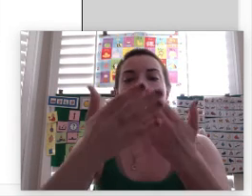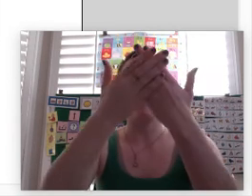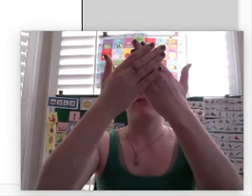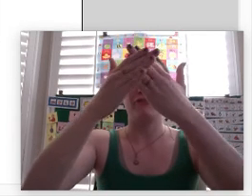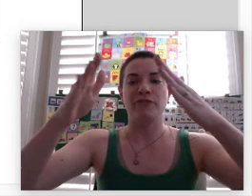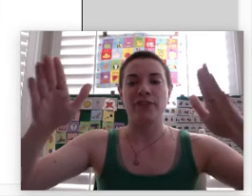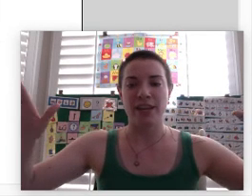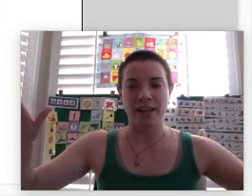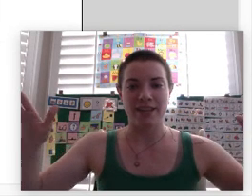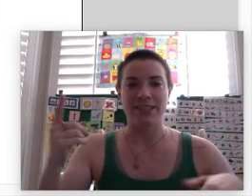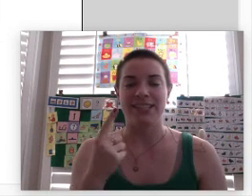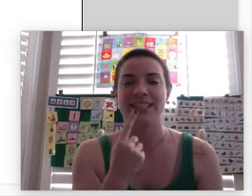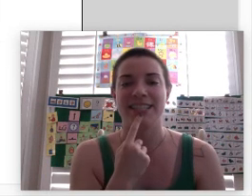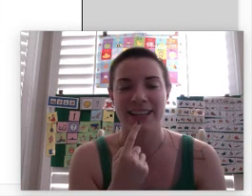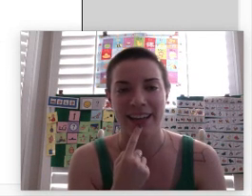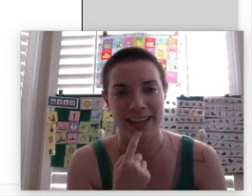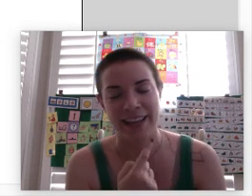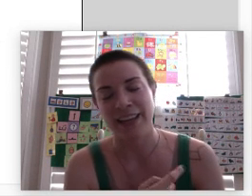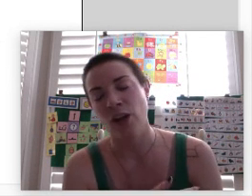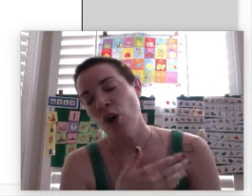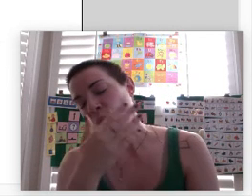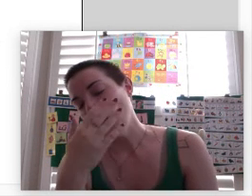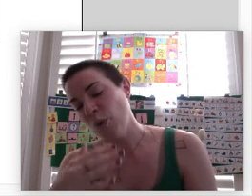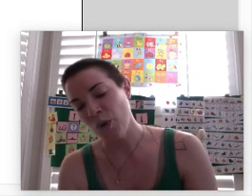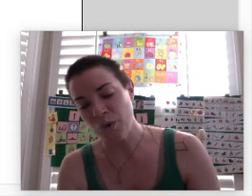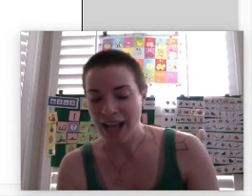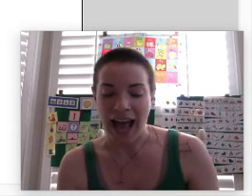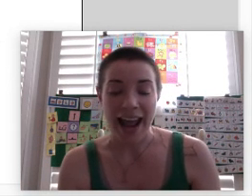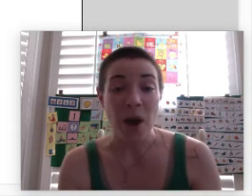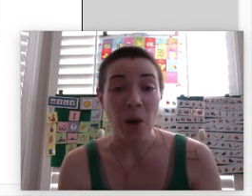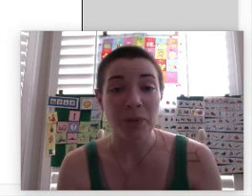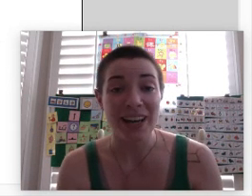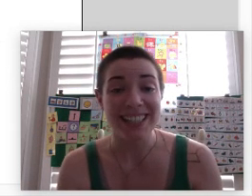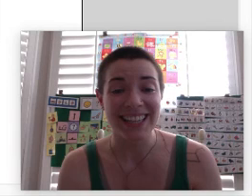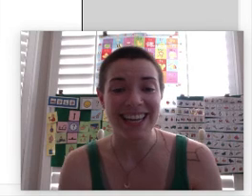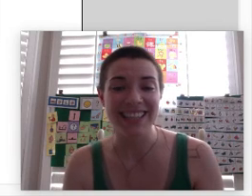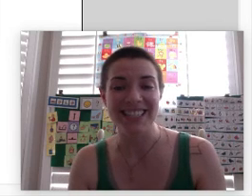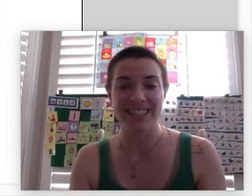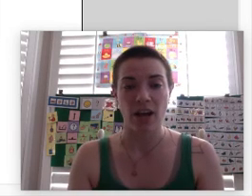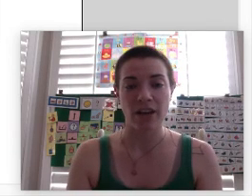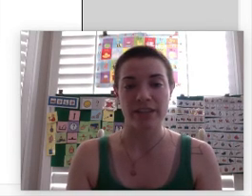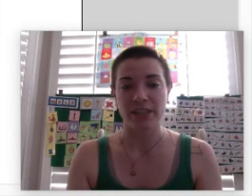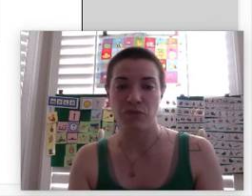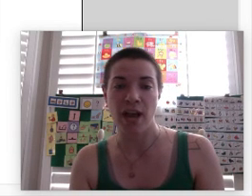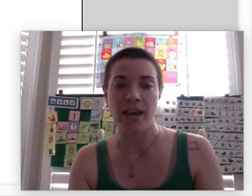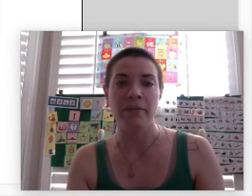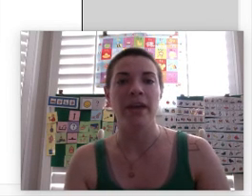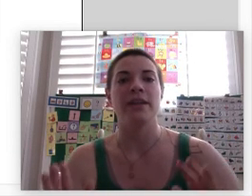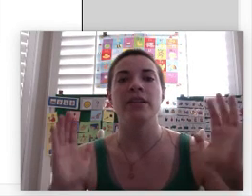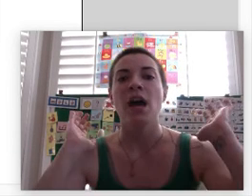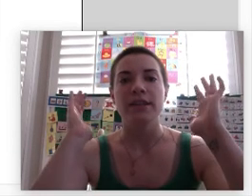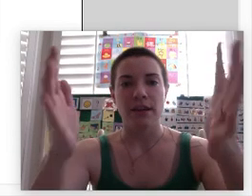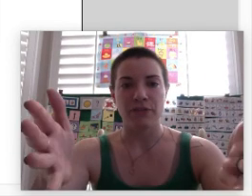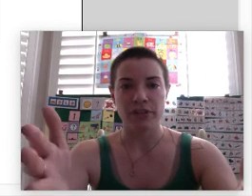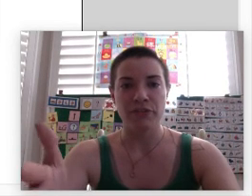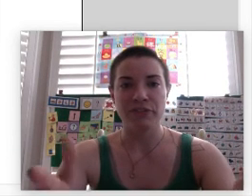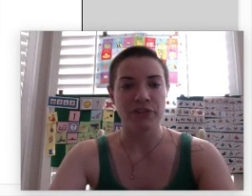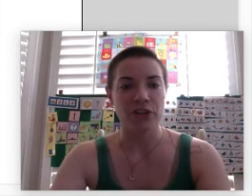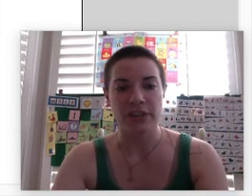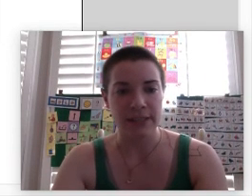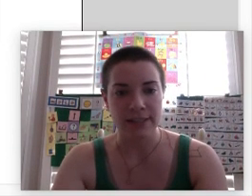am finished singing. Whew. I hope you guys like this song, this rhyme, and